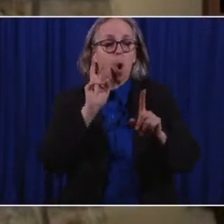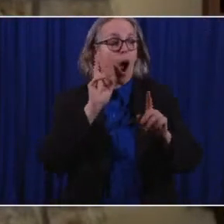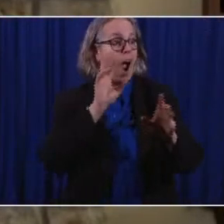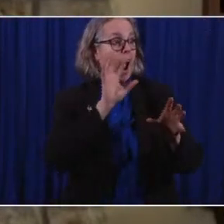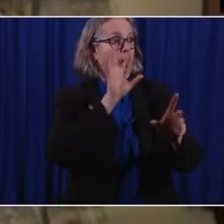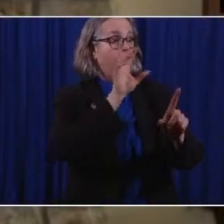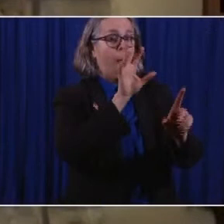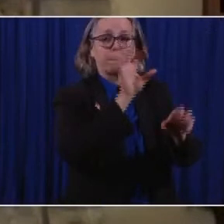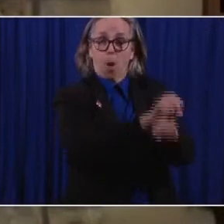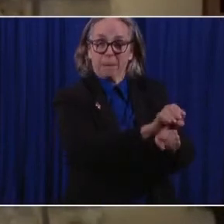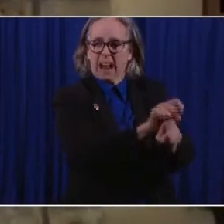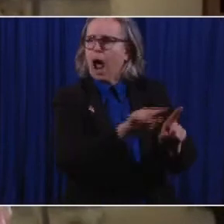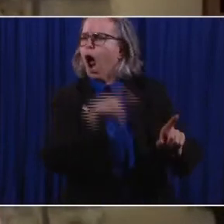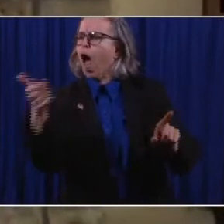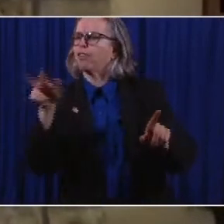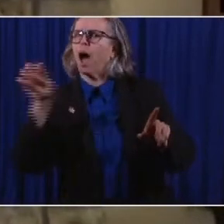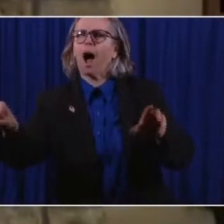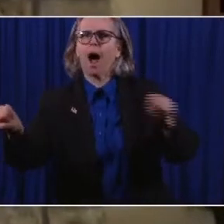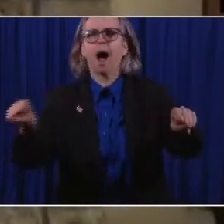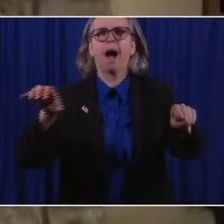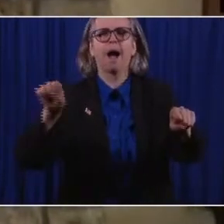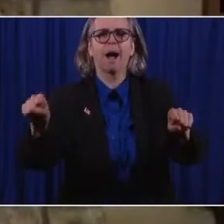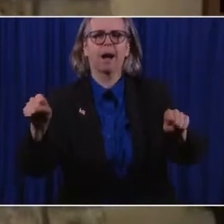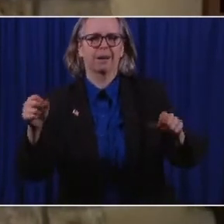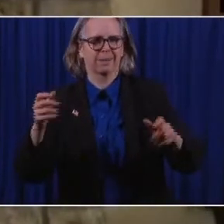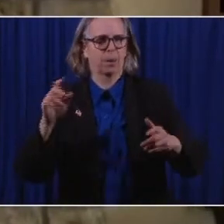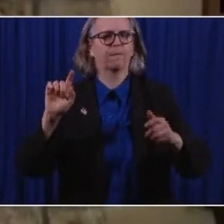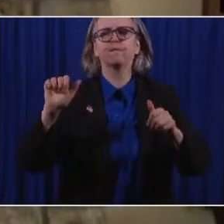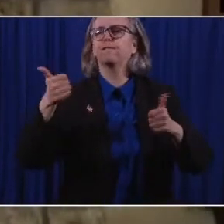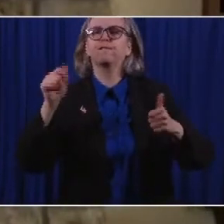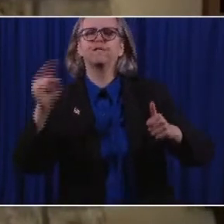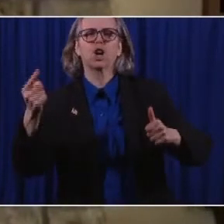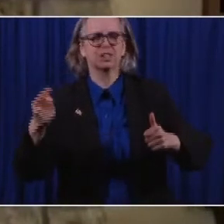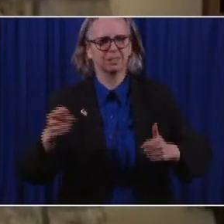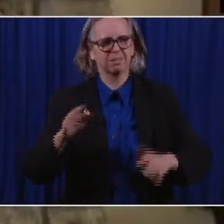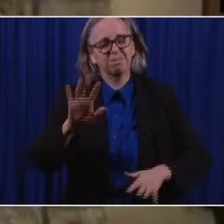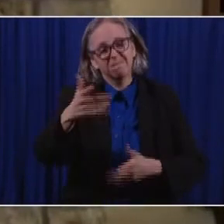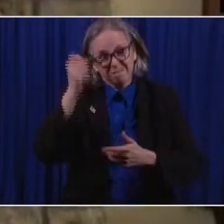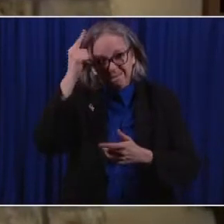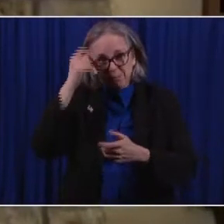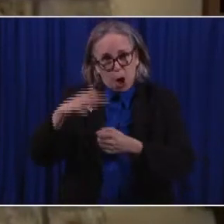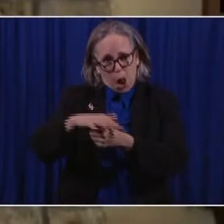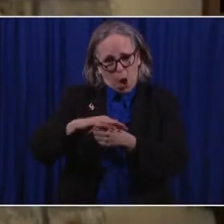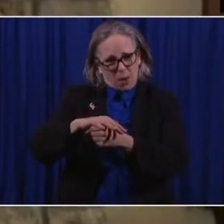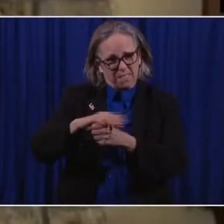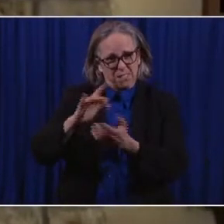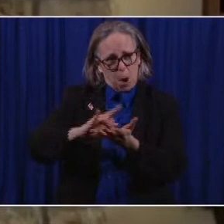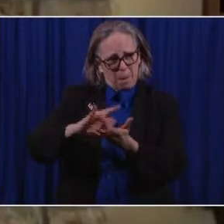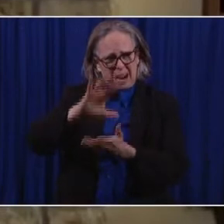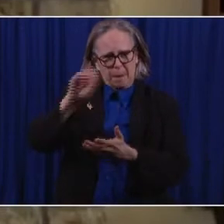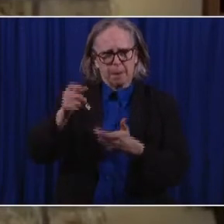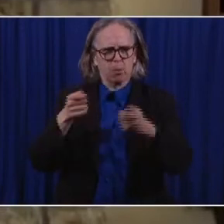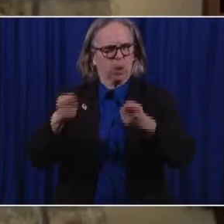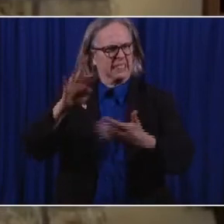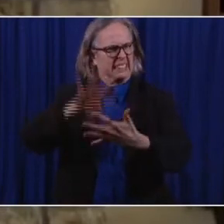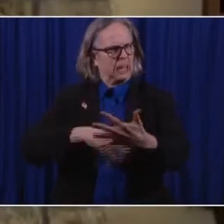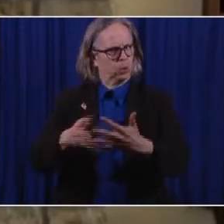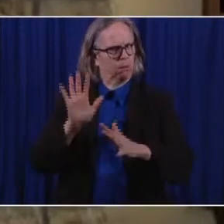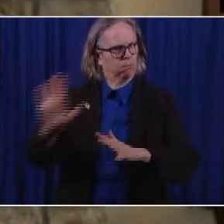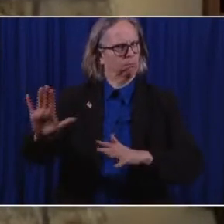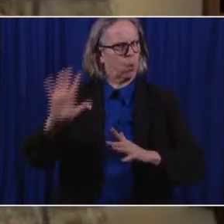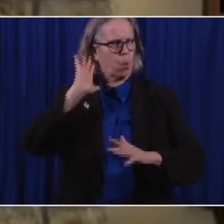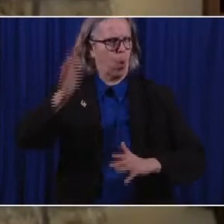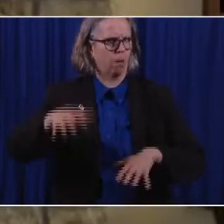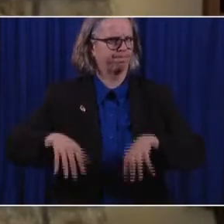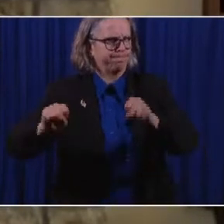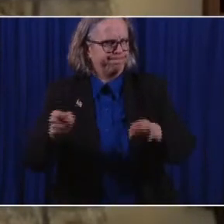life, leave it up to the local pharmacy to do the scheduling. I would think that, and we're